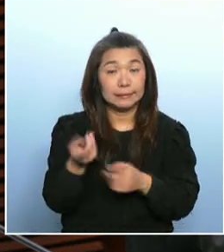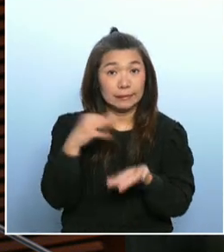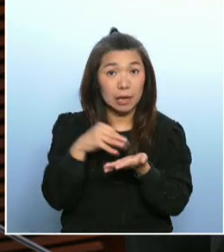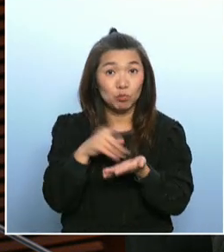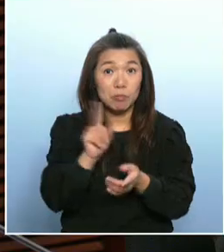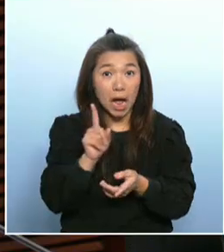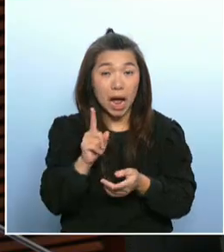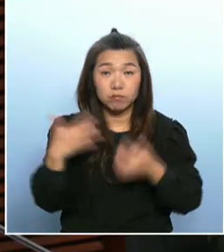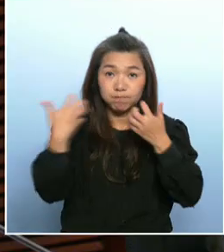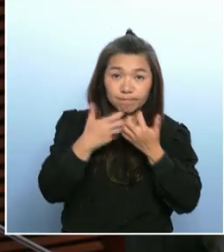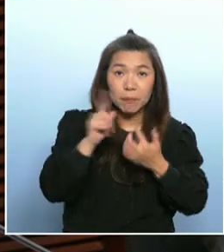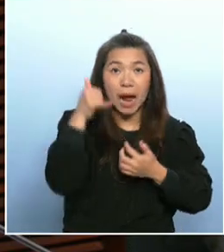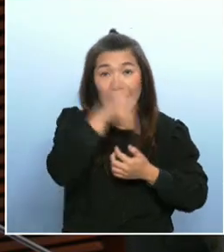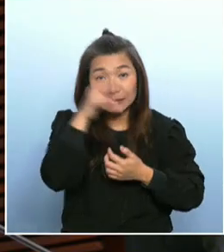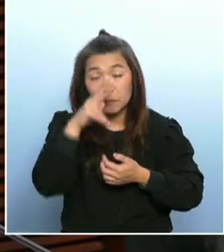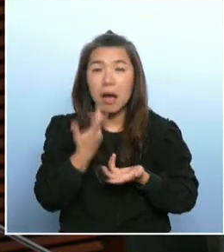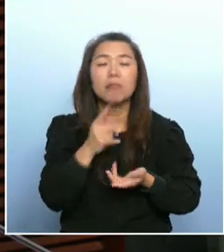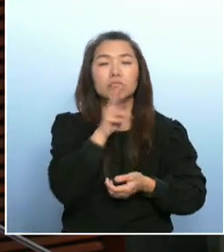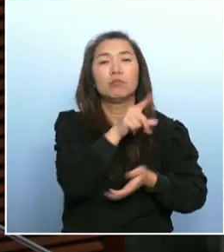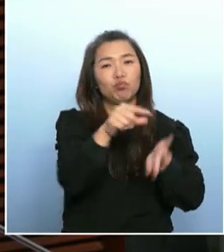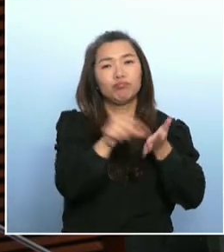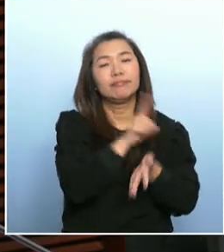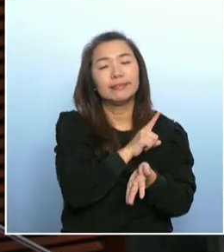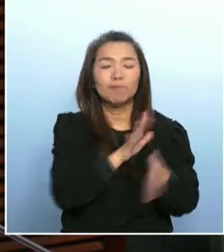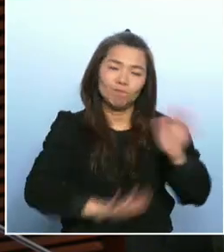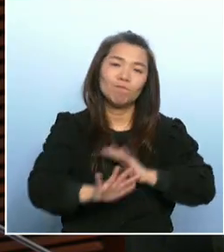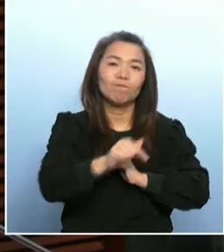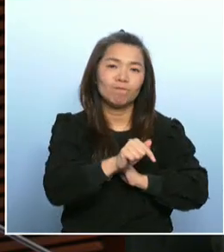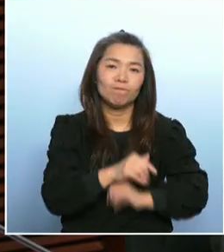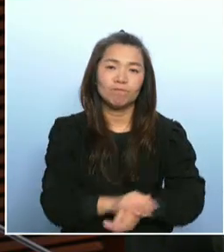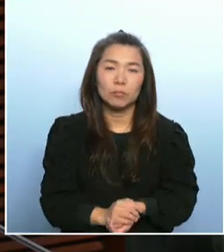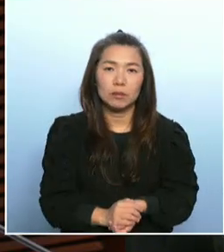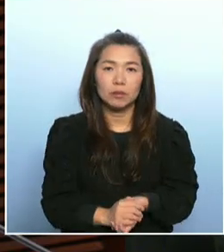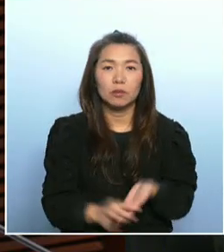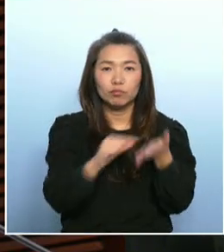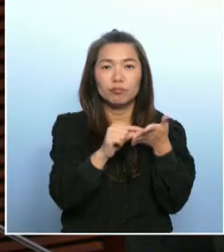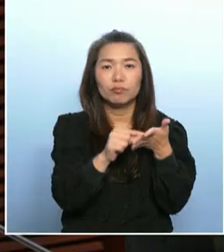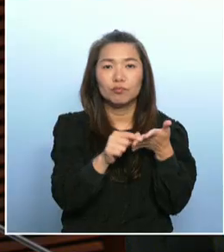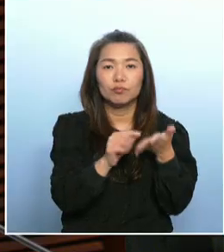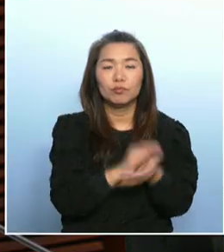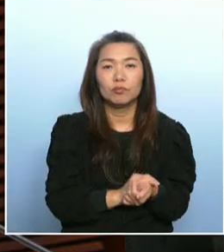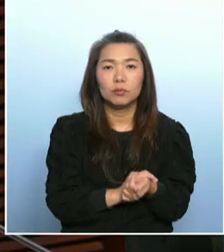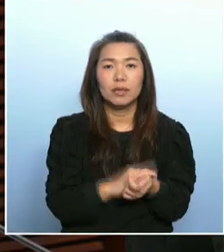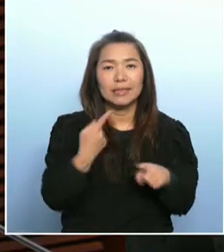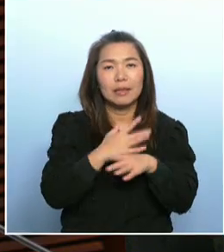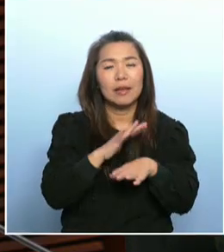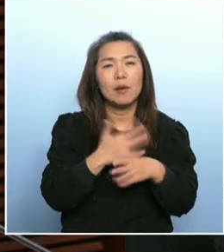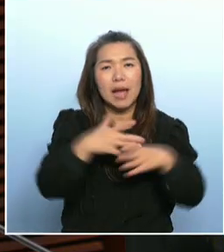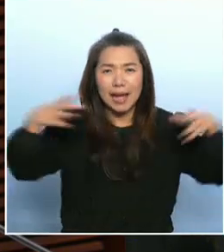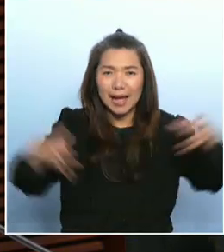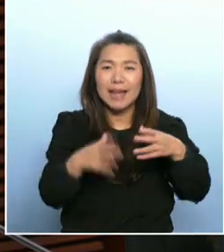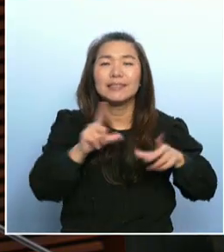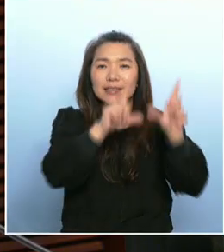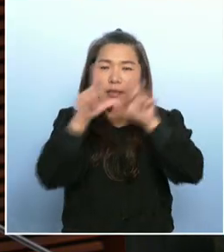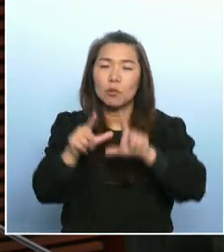more. But as to the extent of participation, it depends on the operation of the residential care homes,